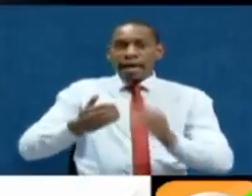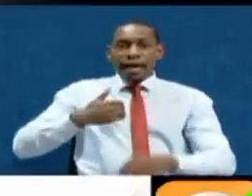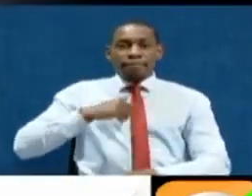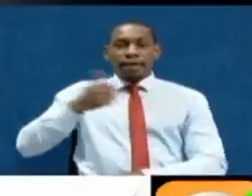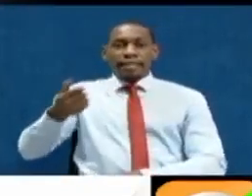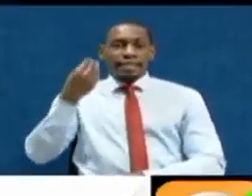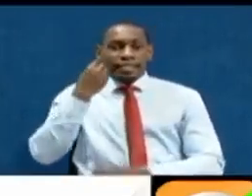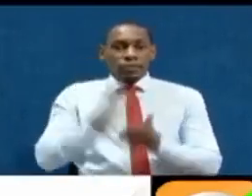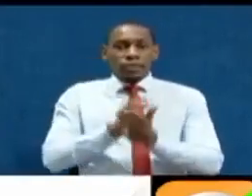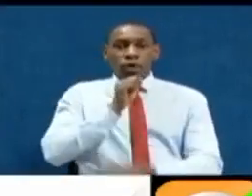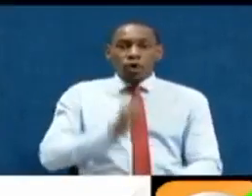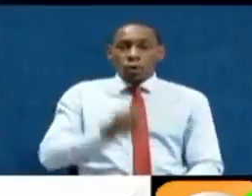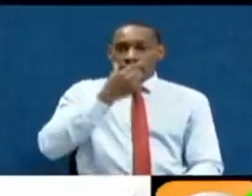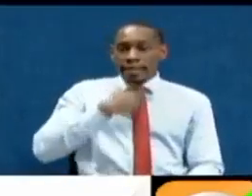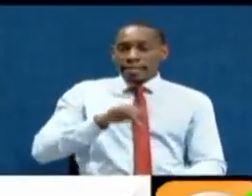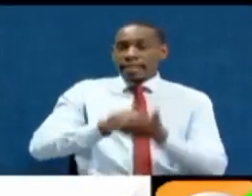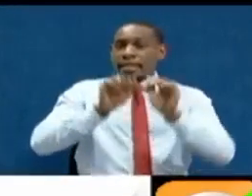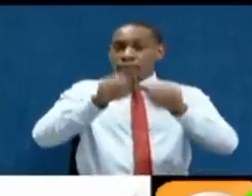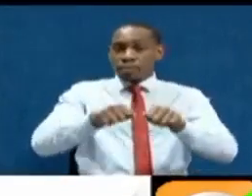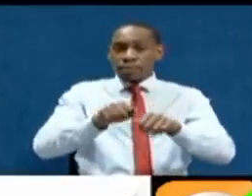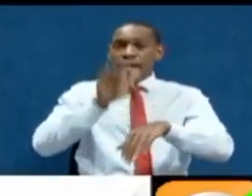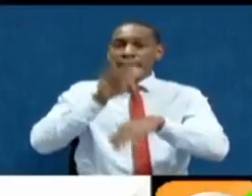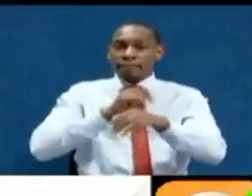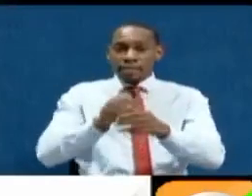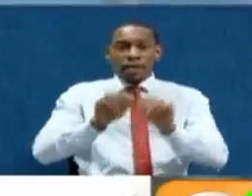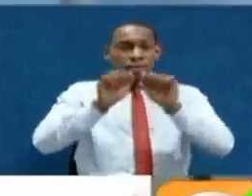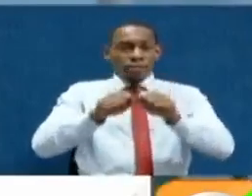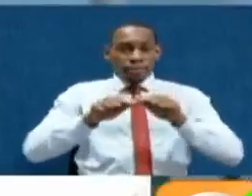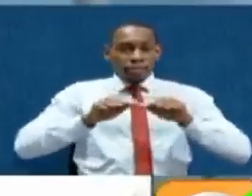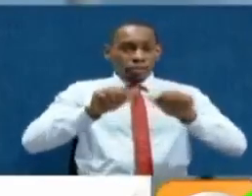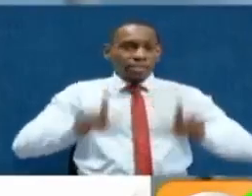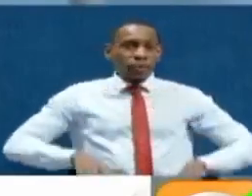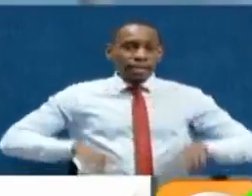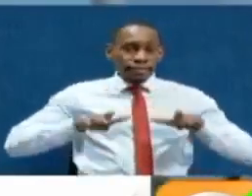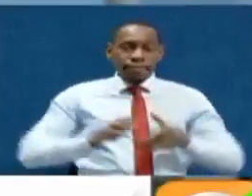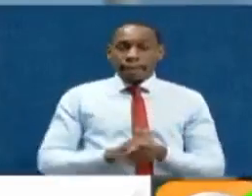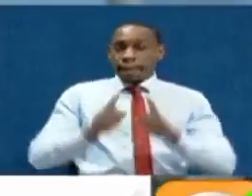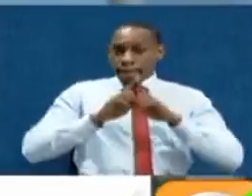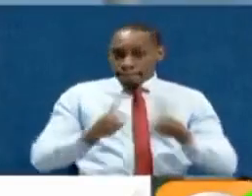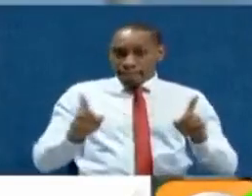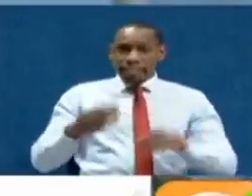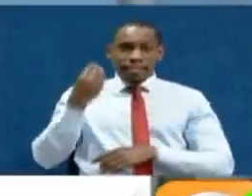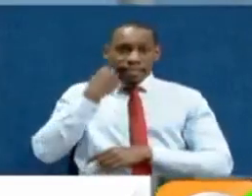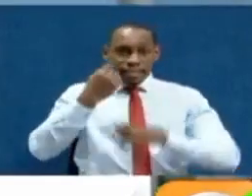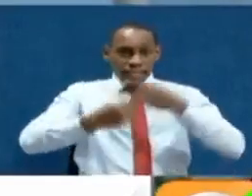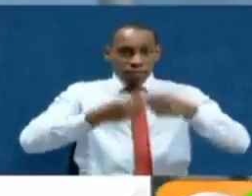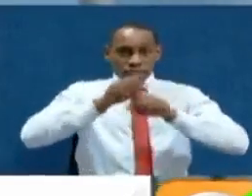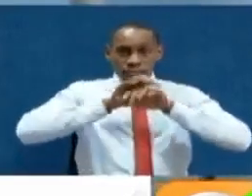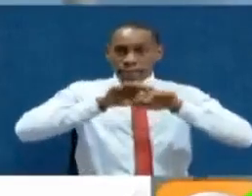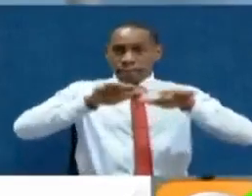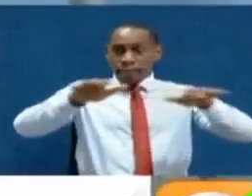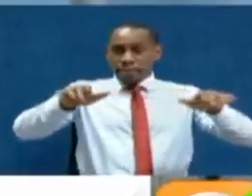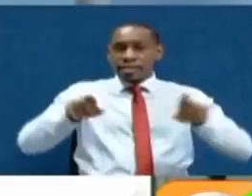pre-existing conditions and old age that could have possibly complicated the chances of survival. However, as the disease continues to